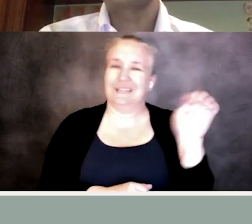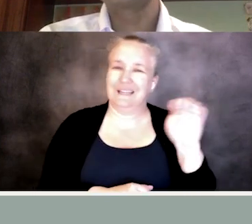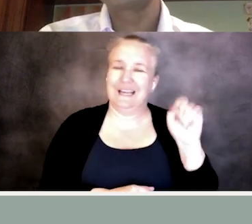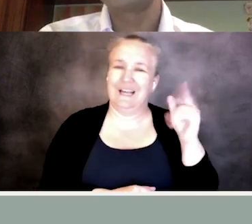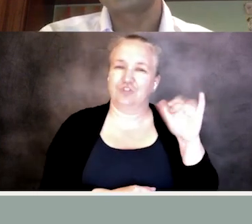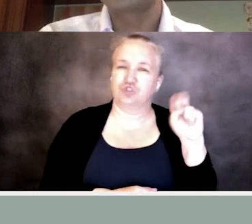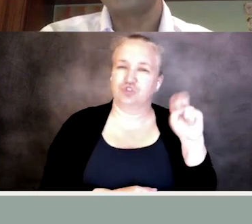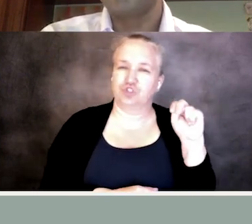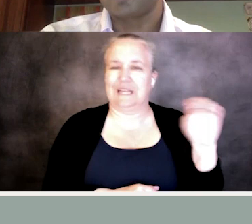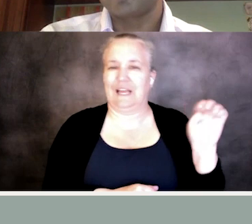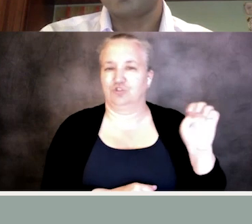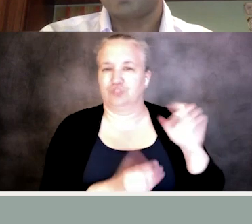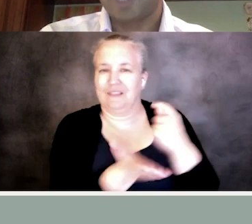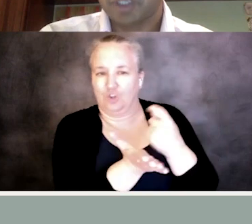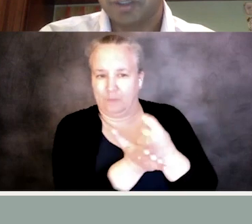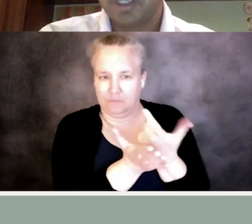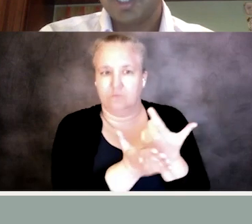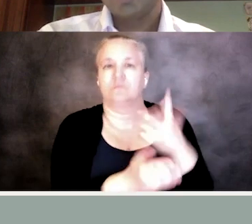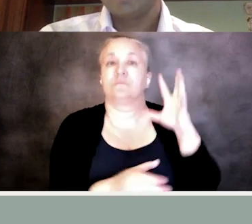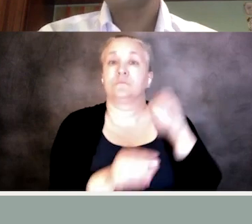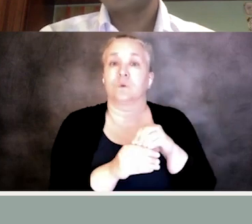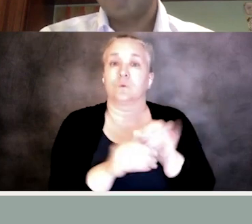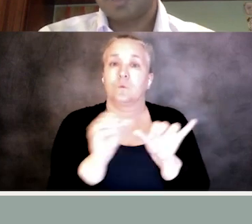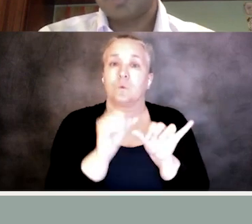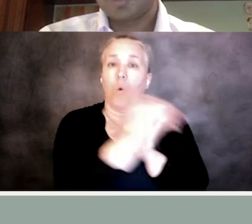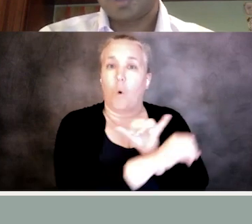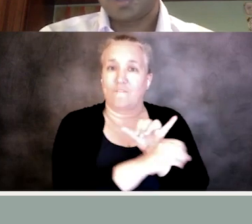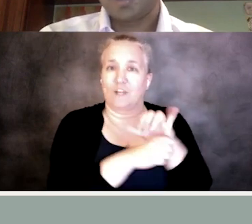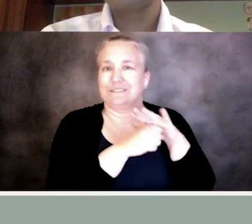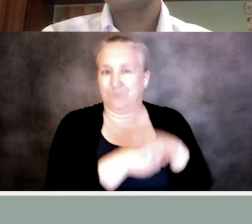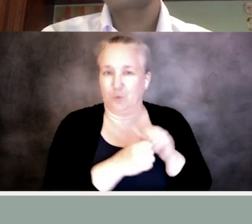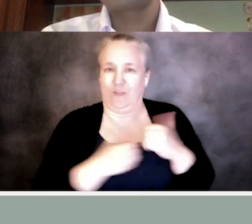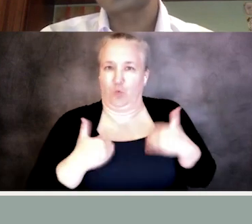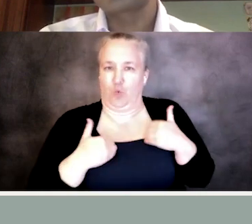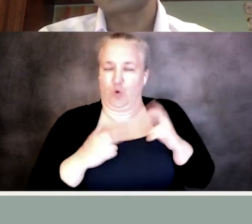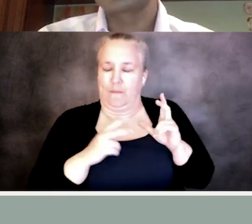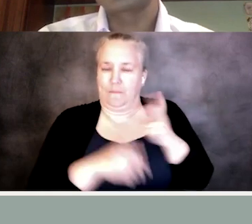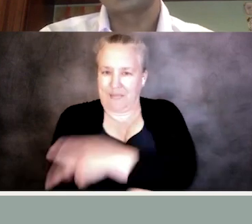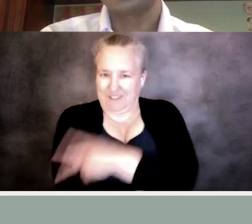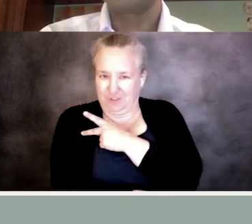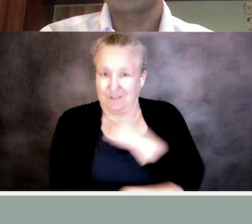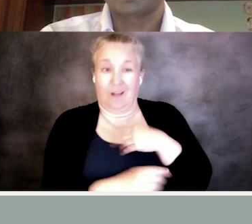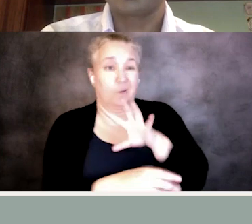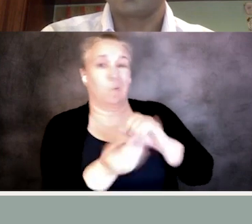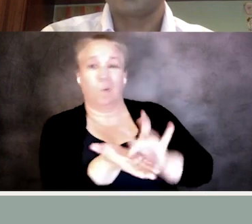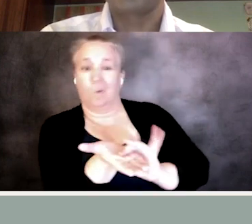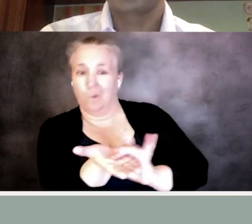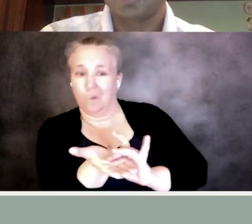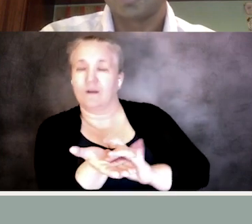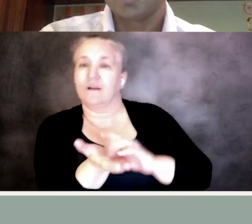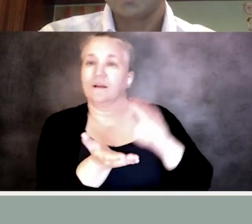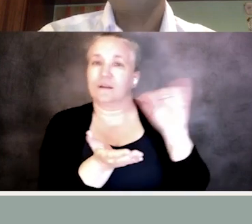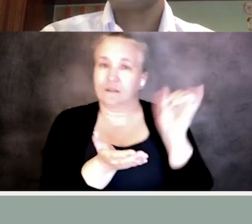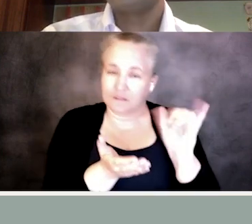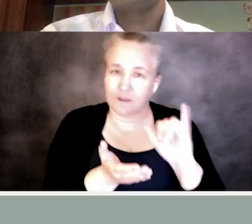years, including addition of ovarian suppression in younger patients and the incorporation of drugs like abemaciclib or